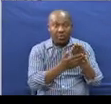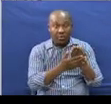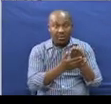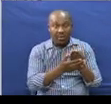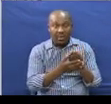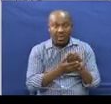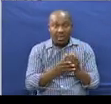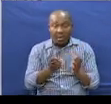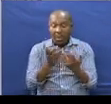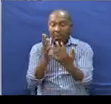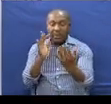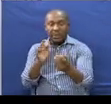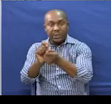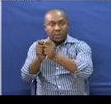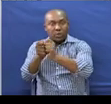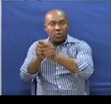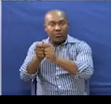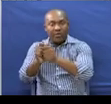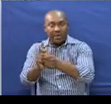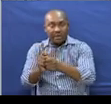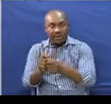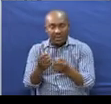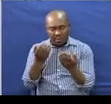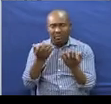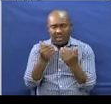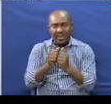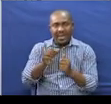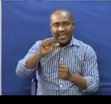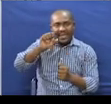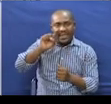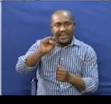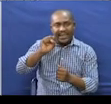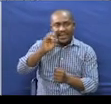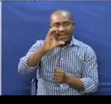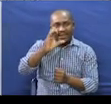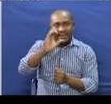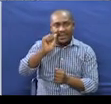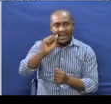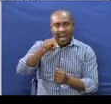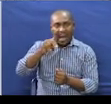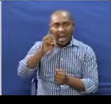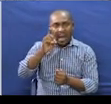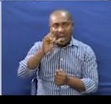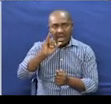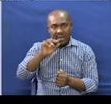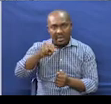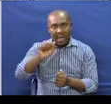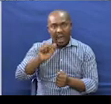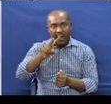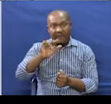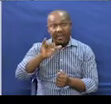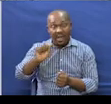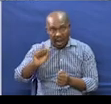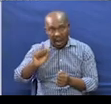For example, most of the Scandinavian countries, they have decided to adopt the family planning techniques.